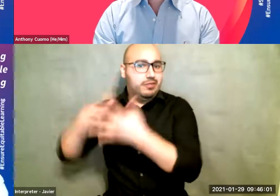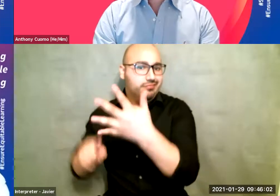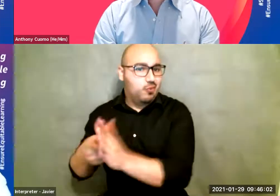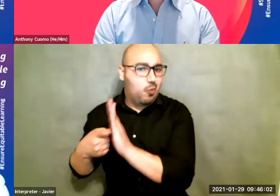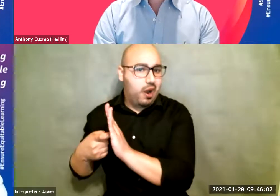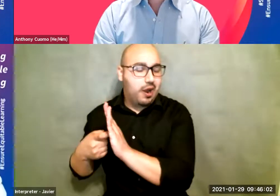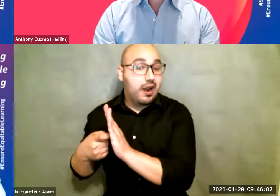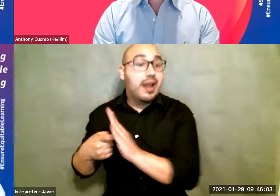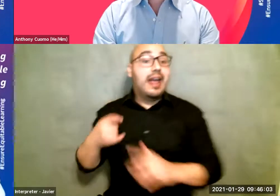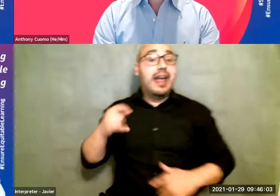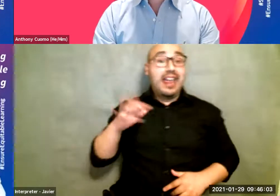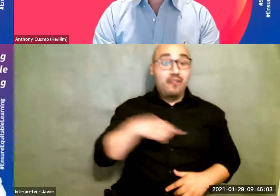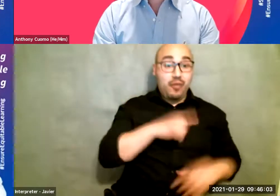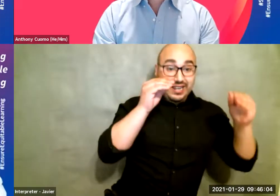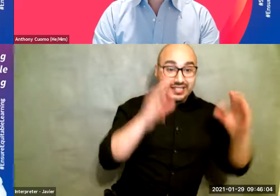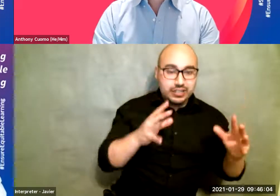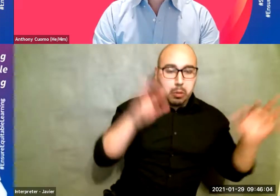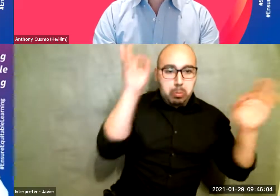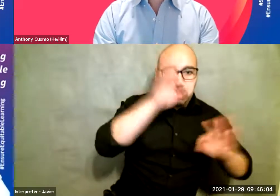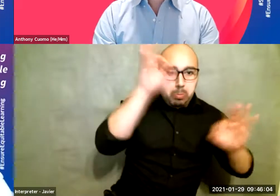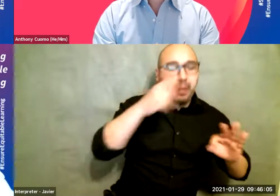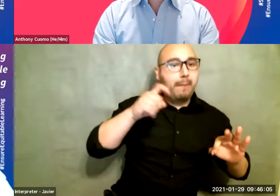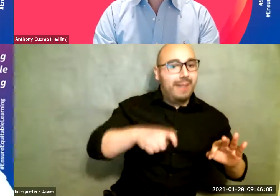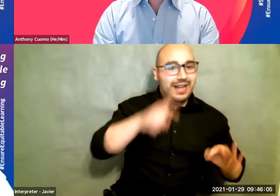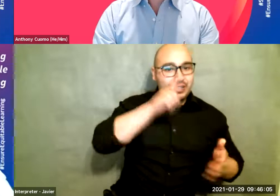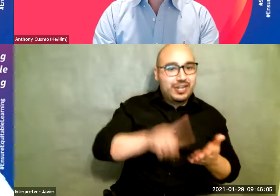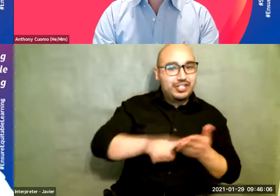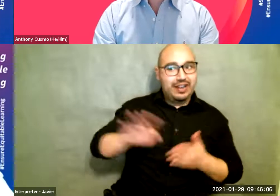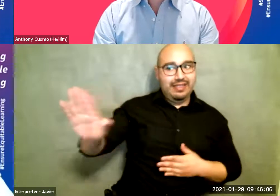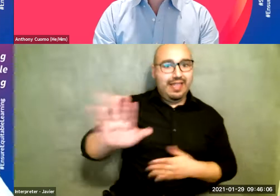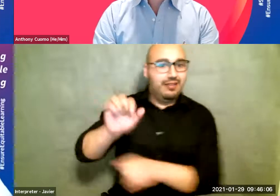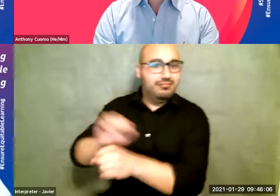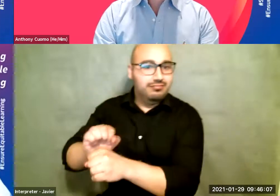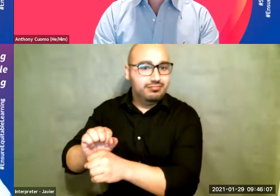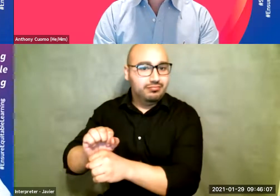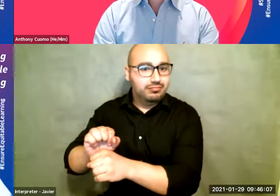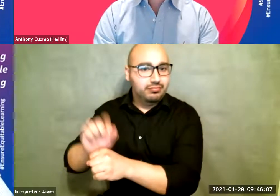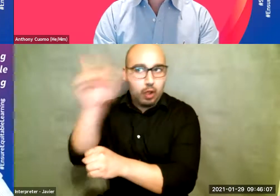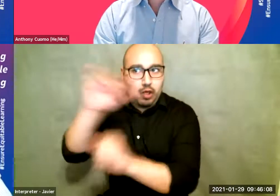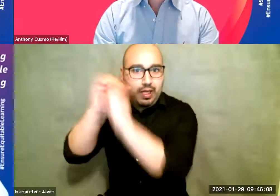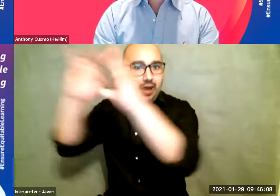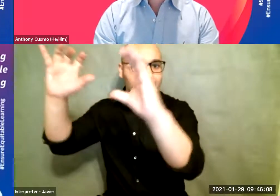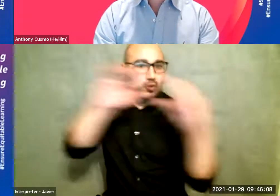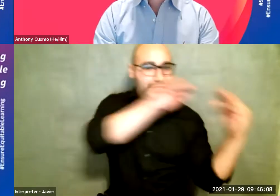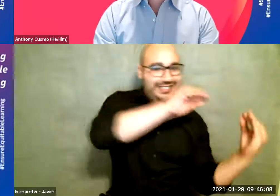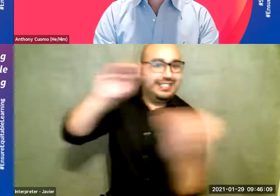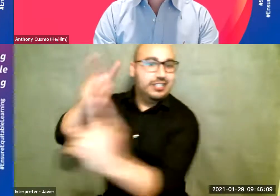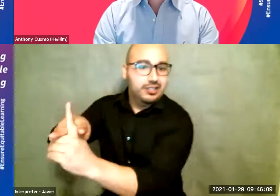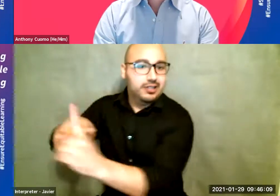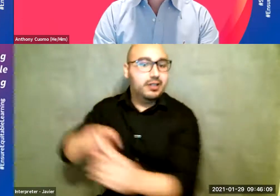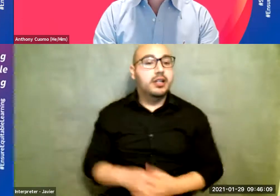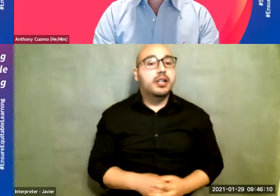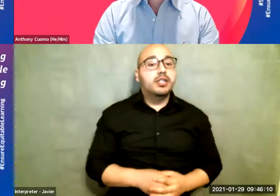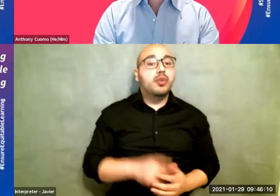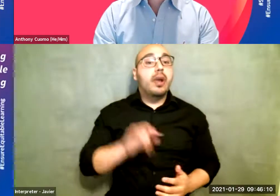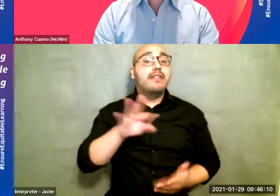knowledgeable about those things, would be to research that, right? So if I have a student who has decided they want to major in math or they